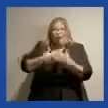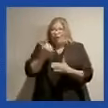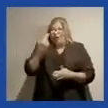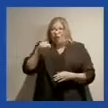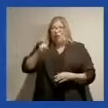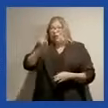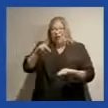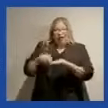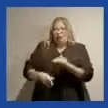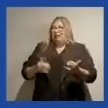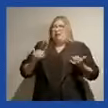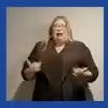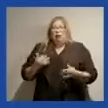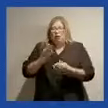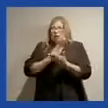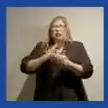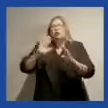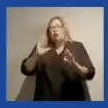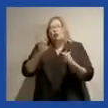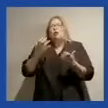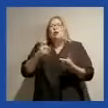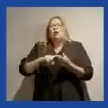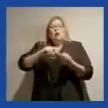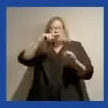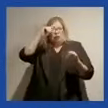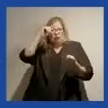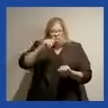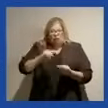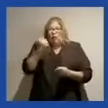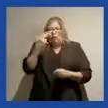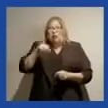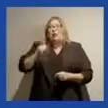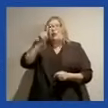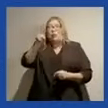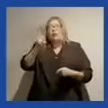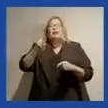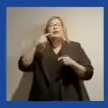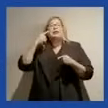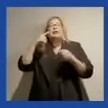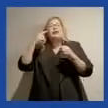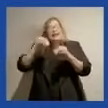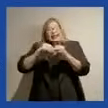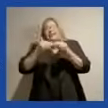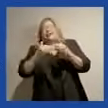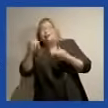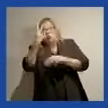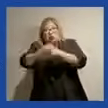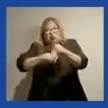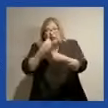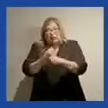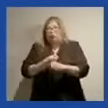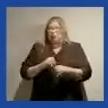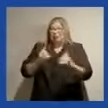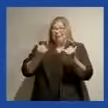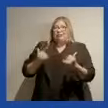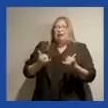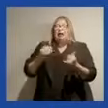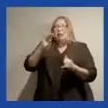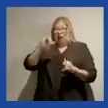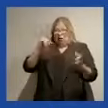the budget year. We want to do the $13.1 billion over the two-year budget window. So $4.2 billion in